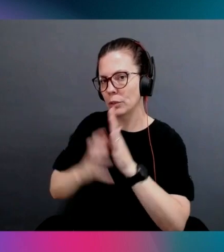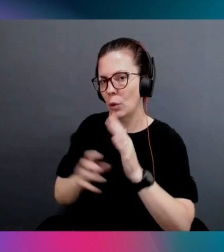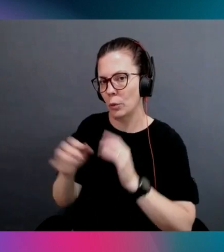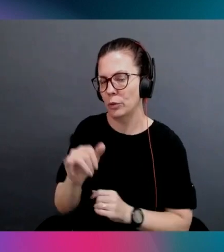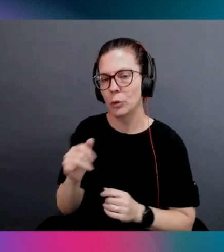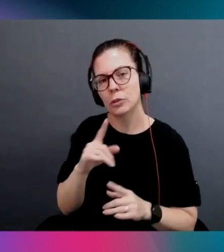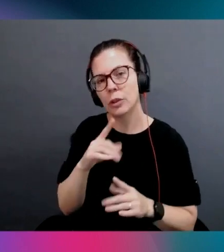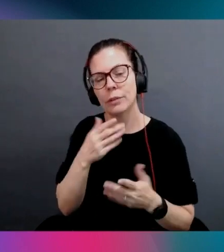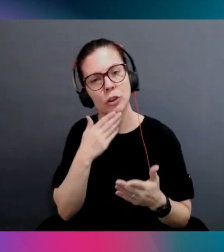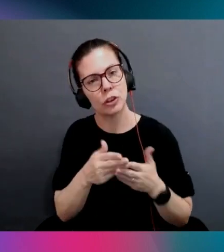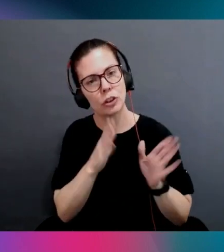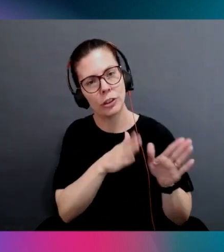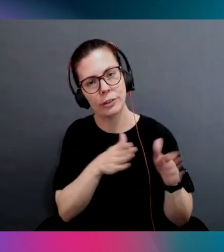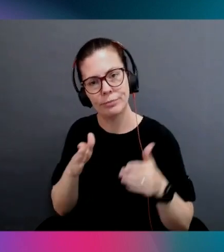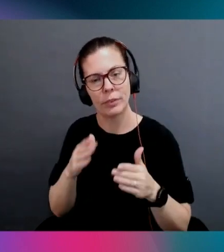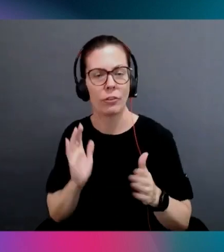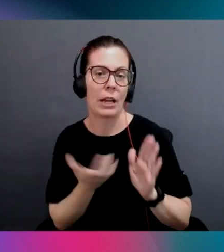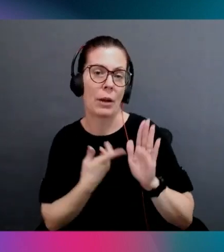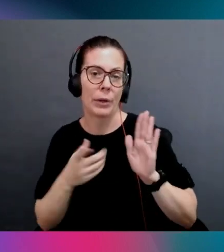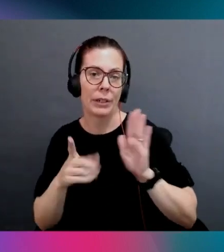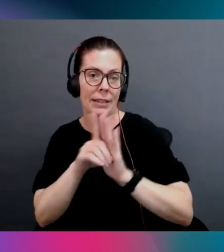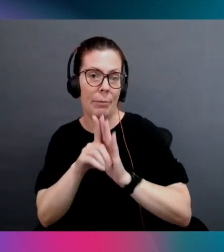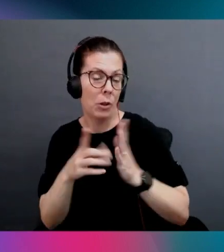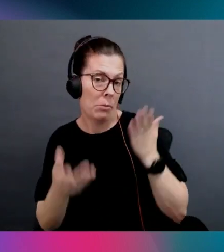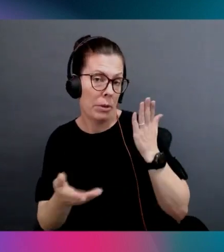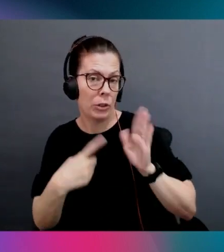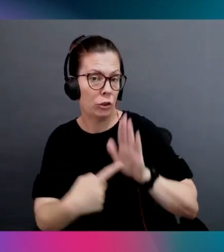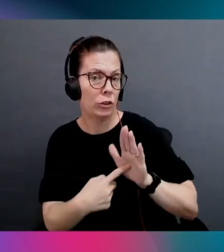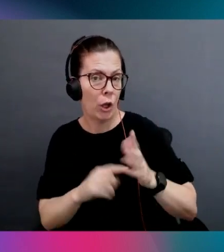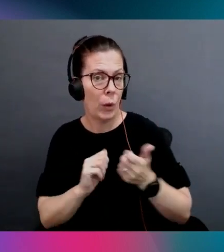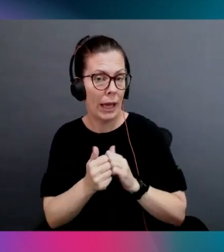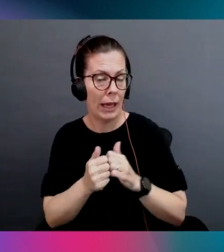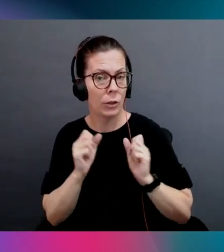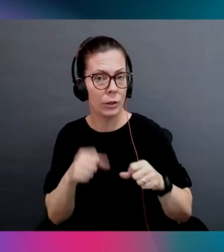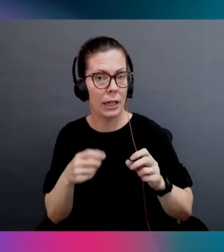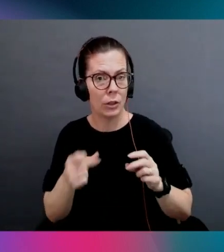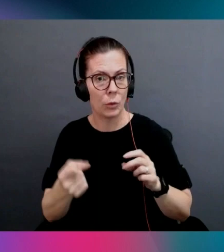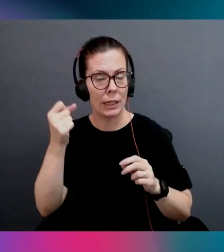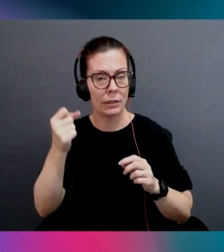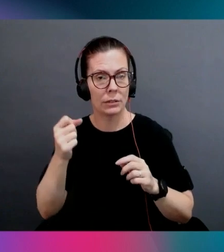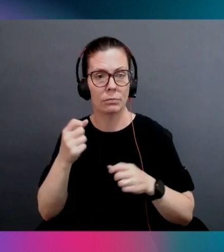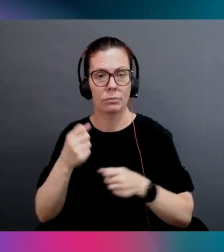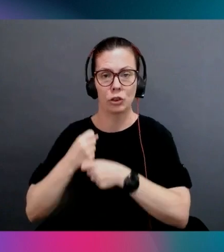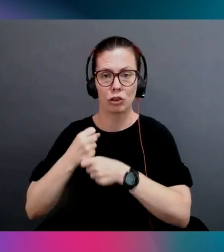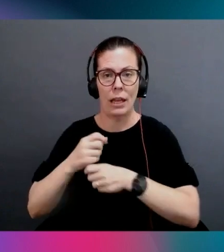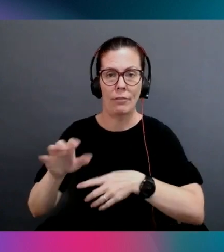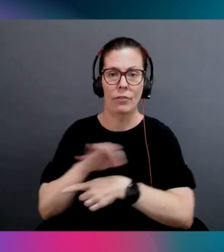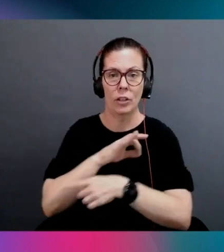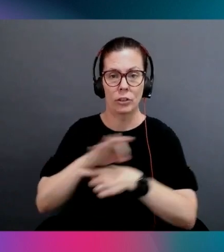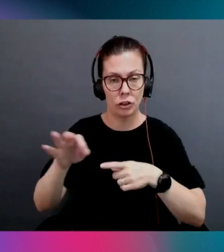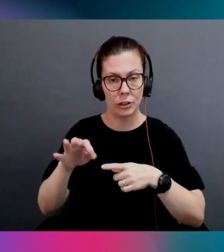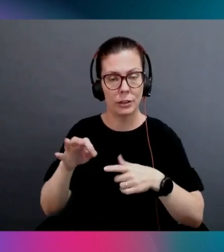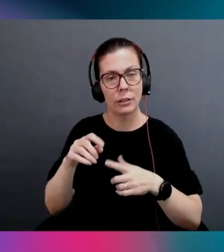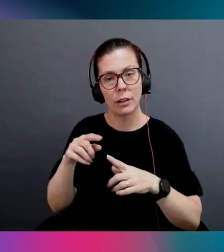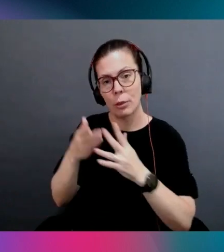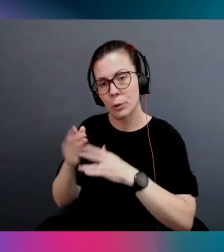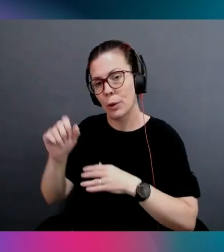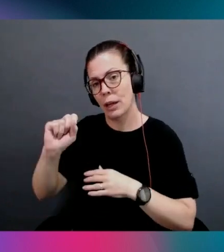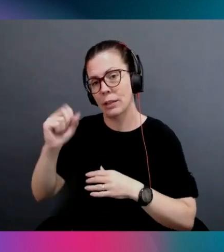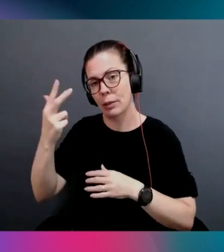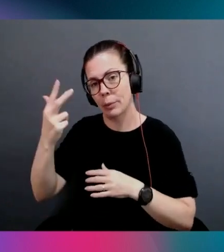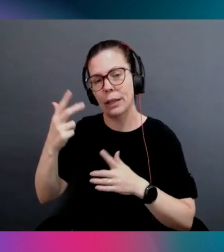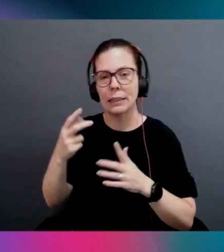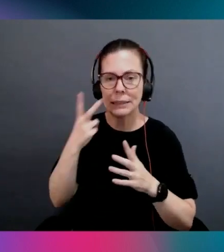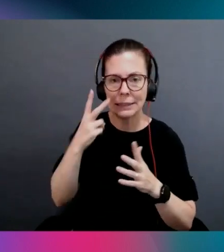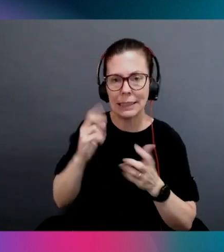good segue into our demo. Maybe we can show how we can quickly generate a function to upload a file to S3 and how it can really make a developer's life easy,